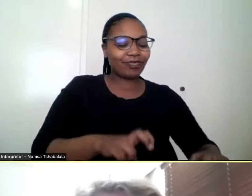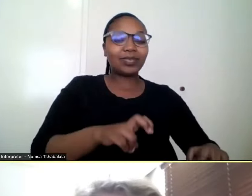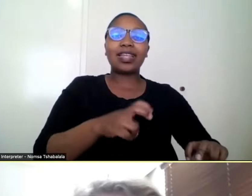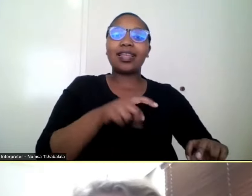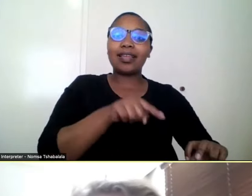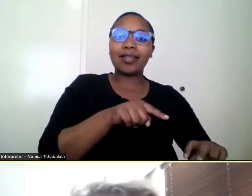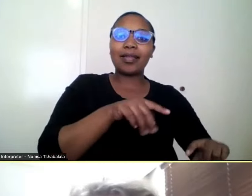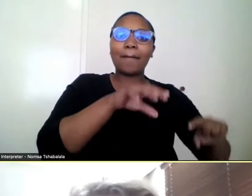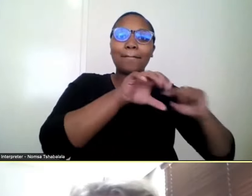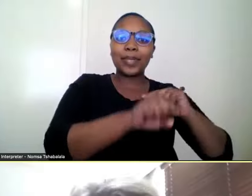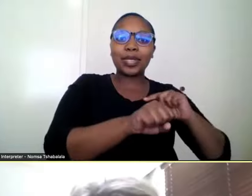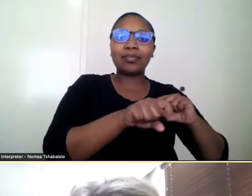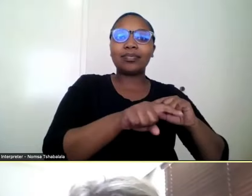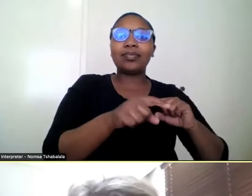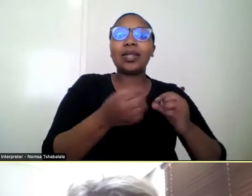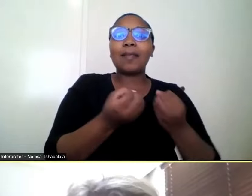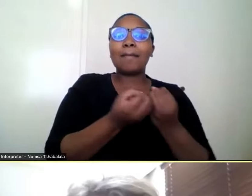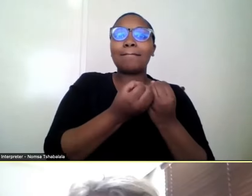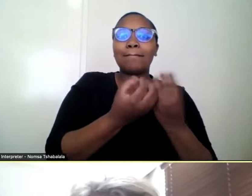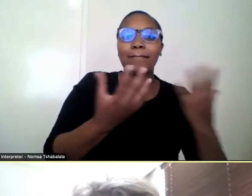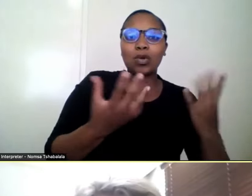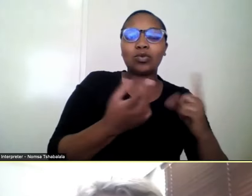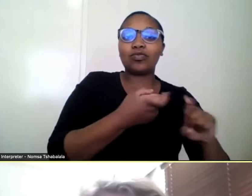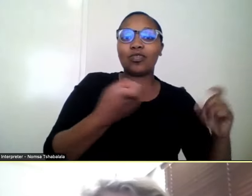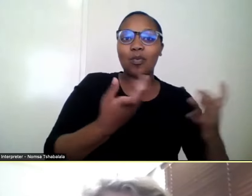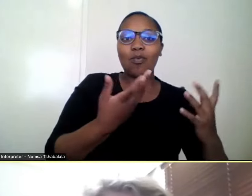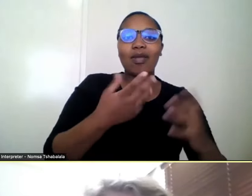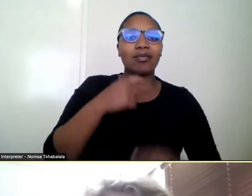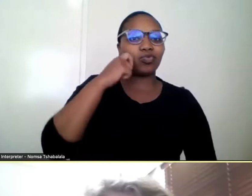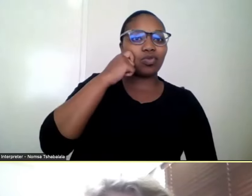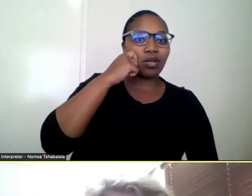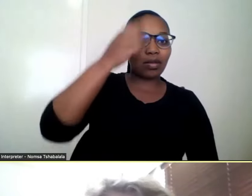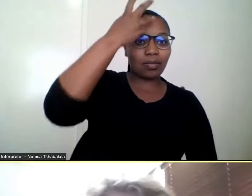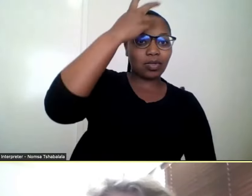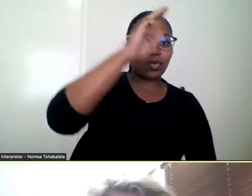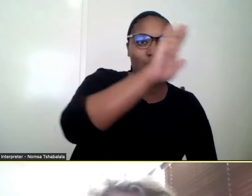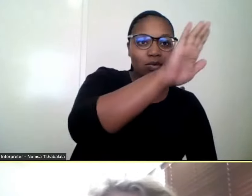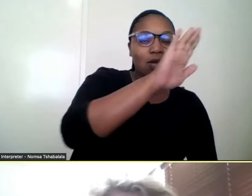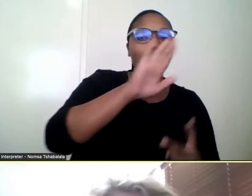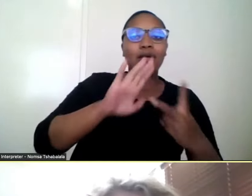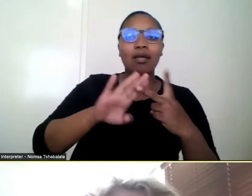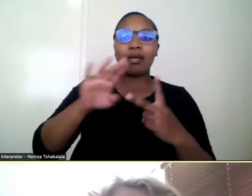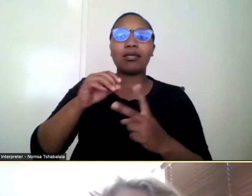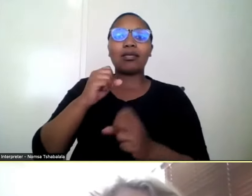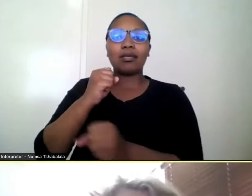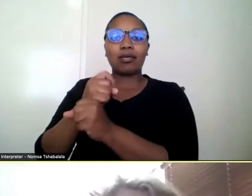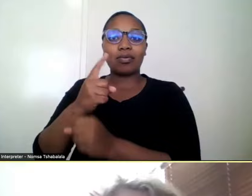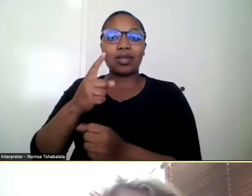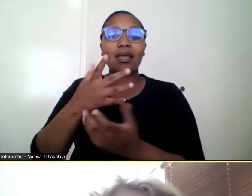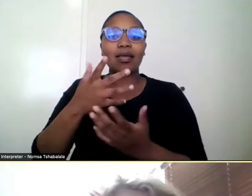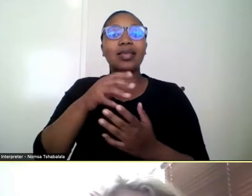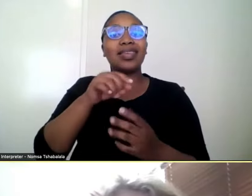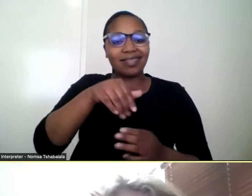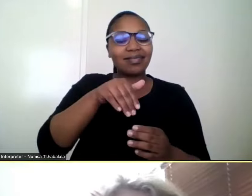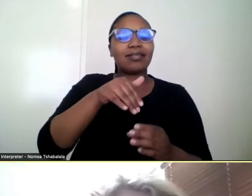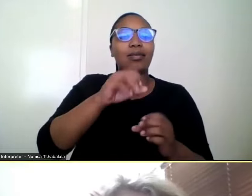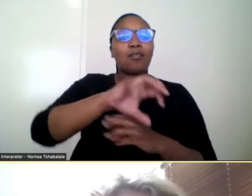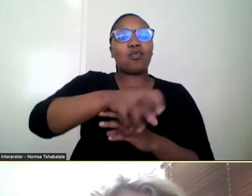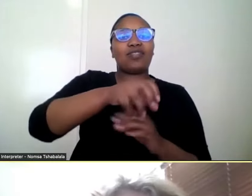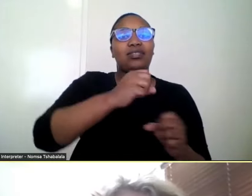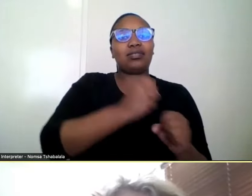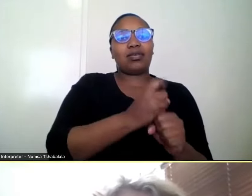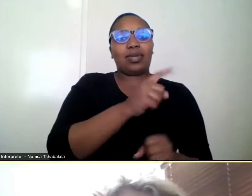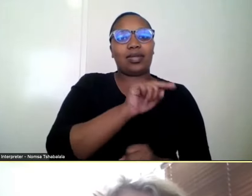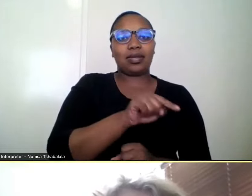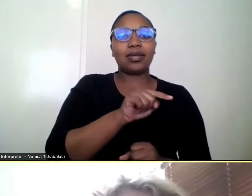from areas within Tshwane and Gauteng. And I think if you remember very carefully the map that Richard Lessels